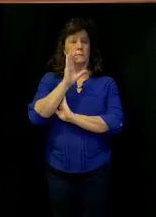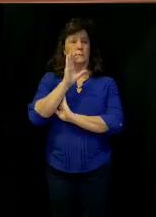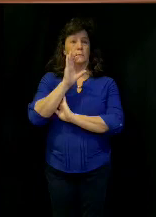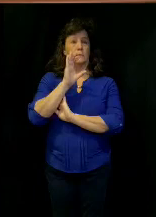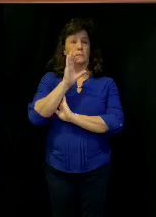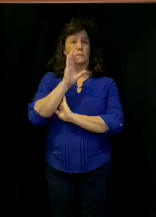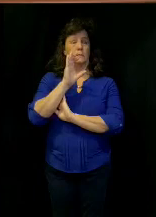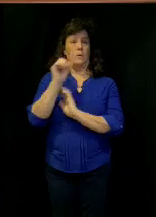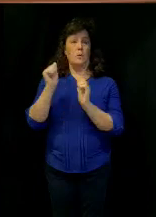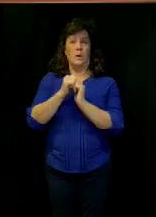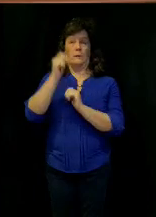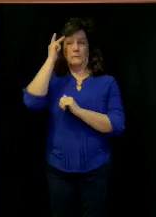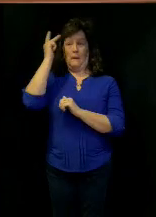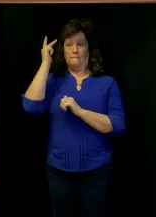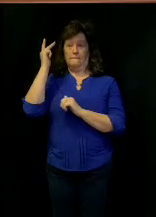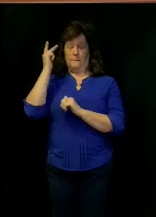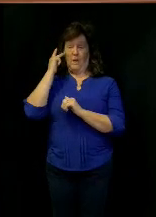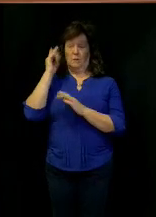when we grow up.